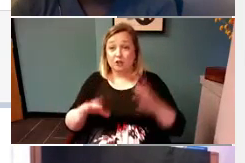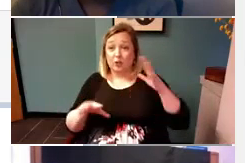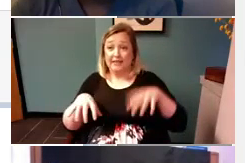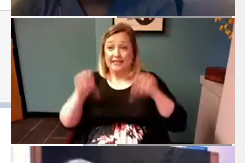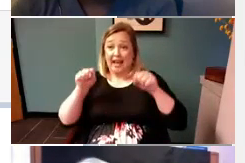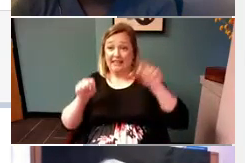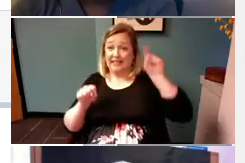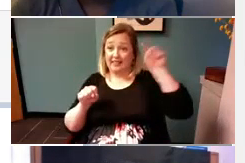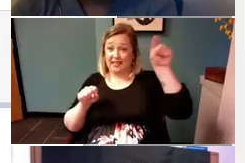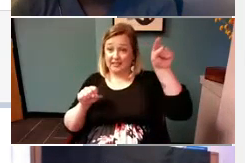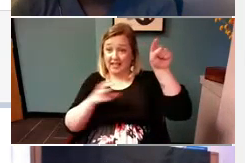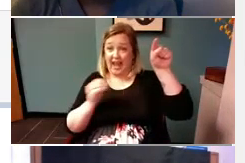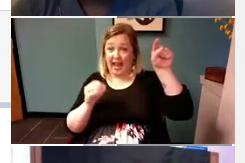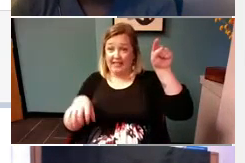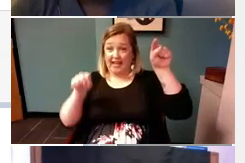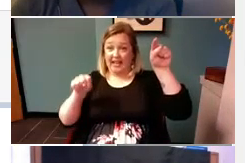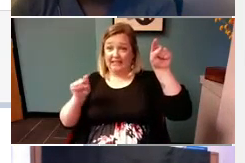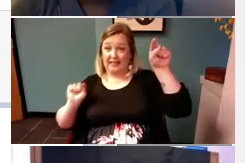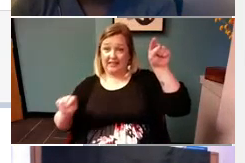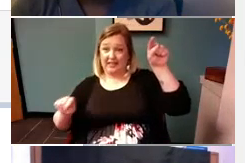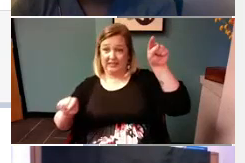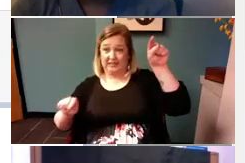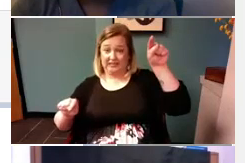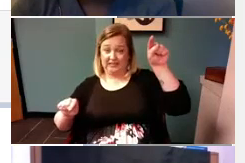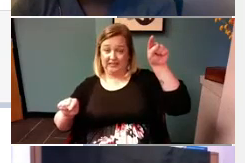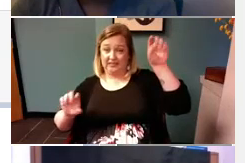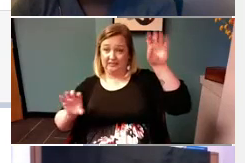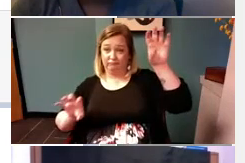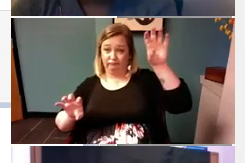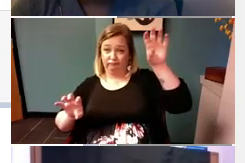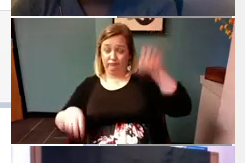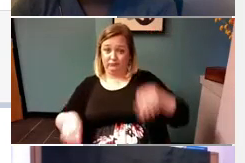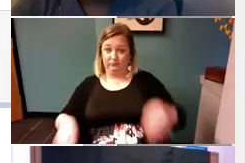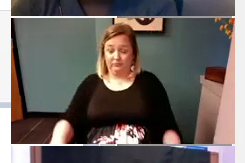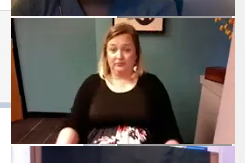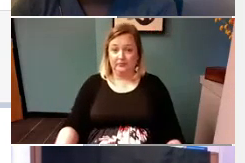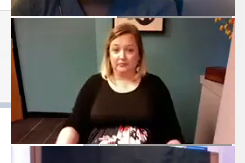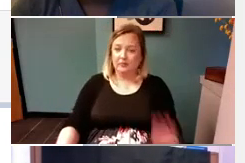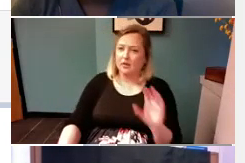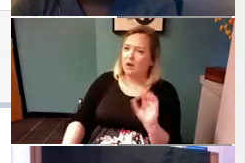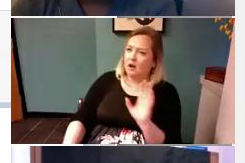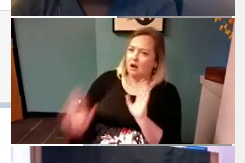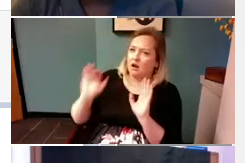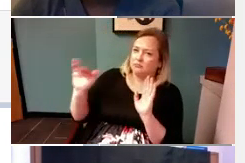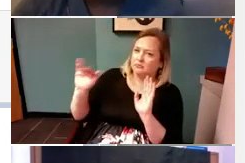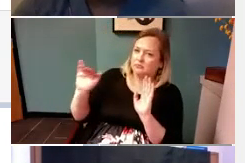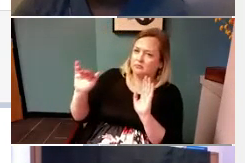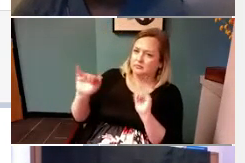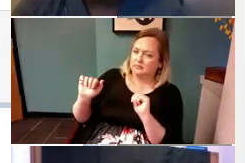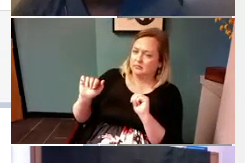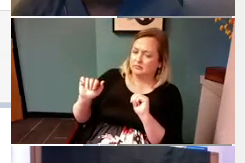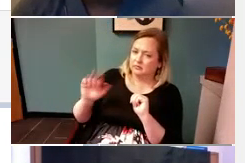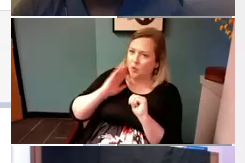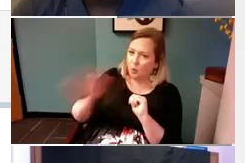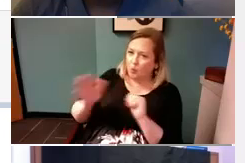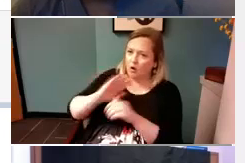and this is still not. Oh, would all classes